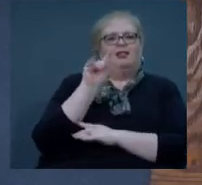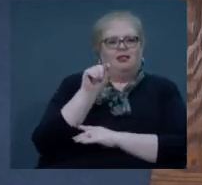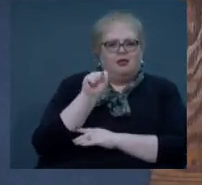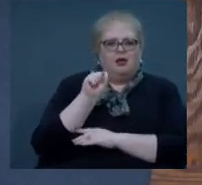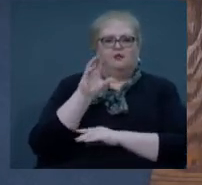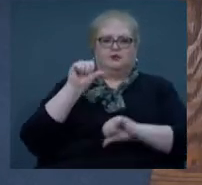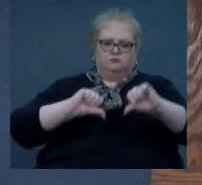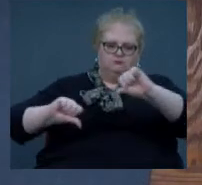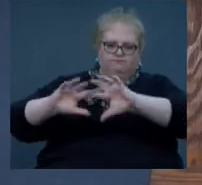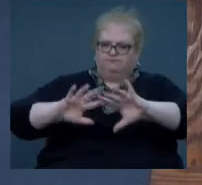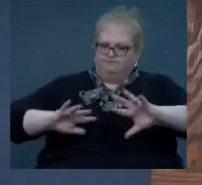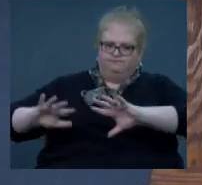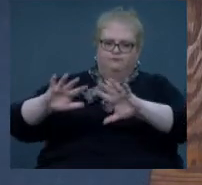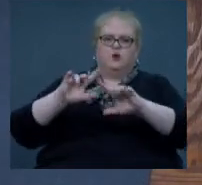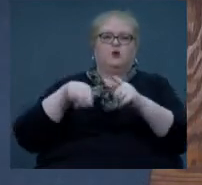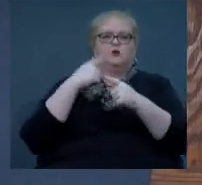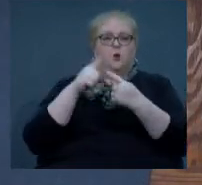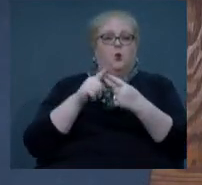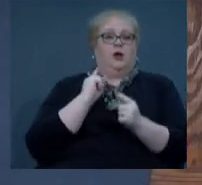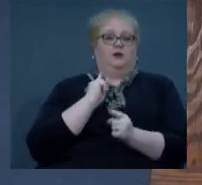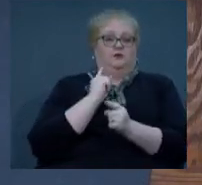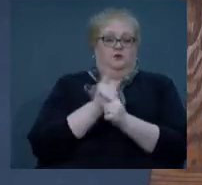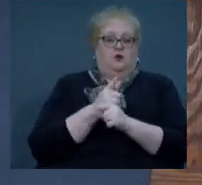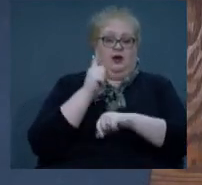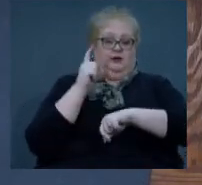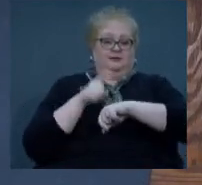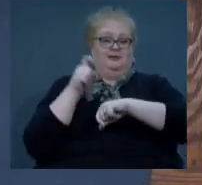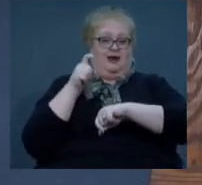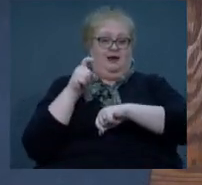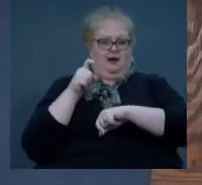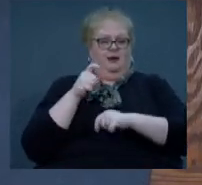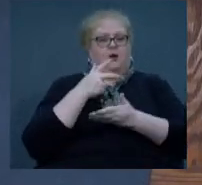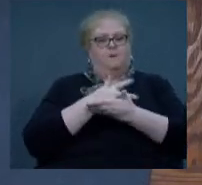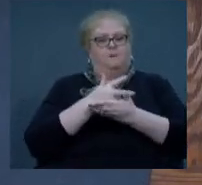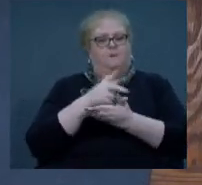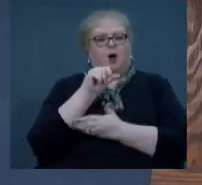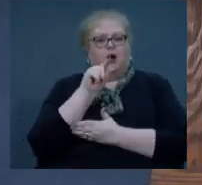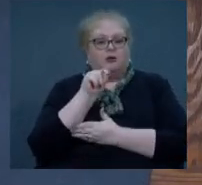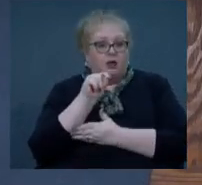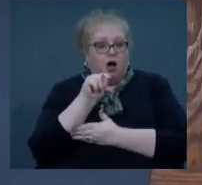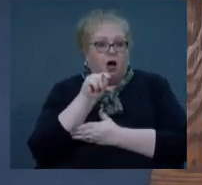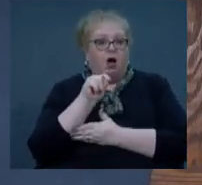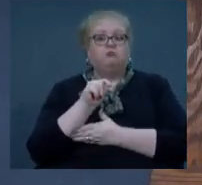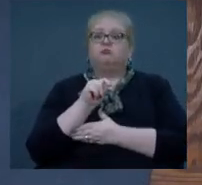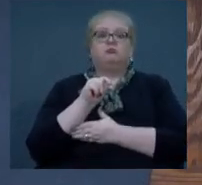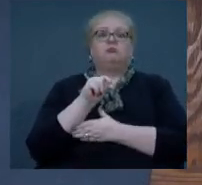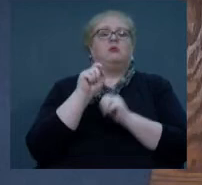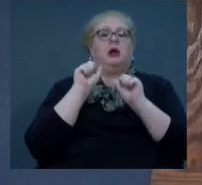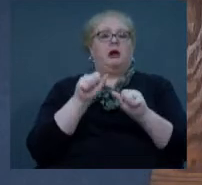market conditions are right, this parking lot can be developed into a vertical building.